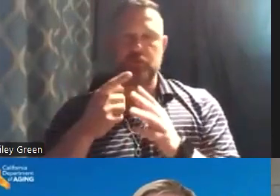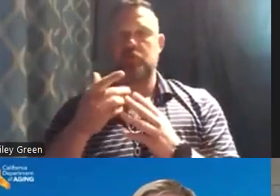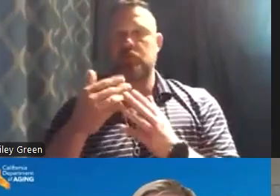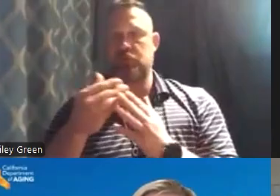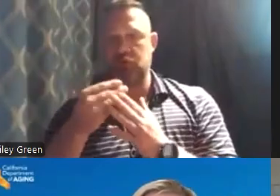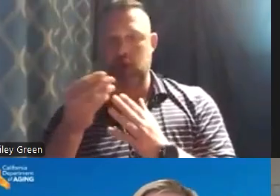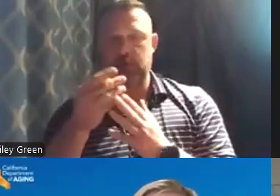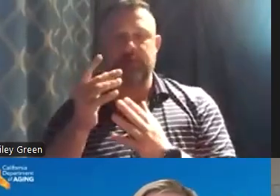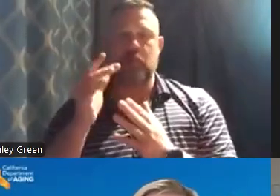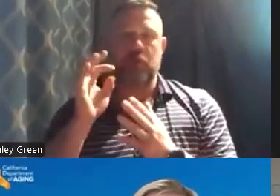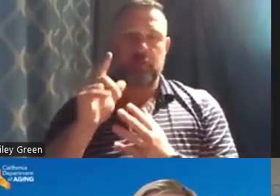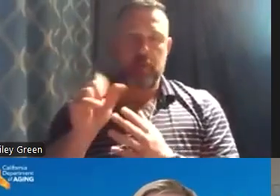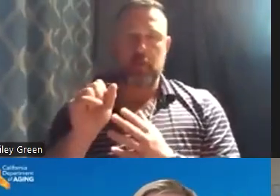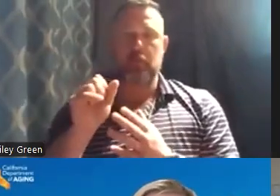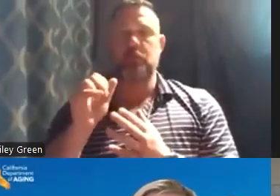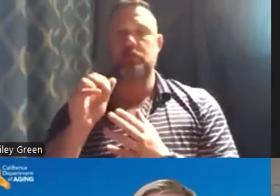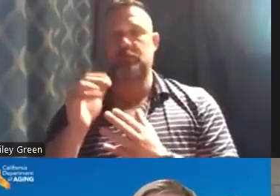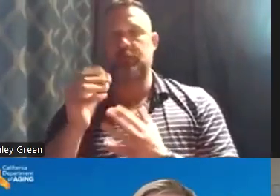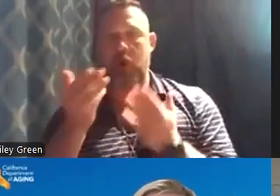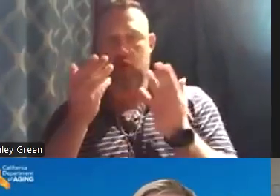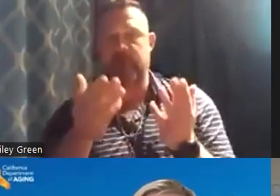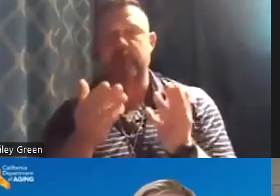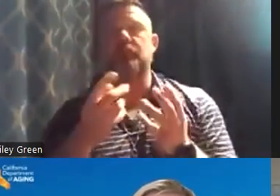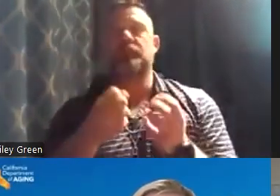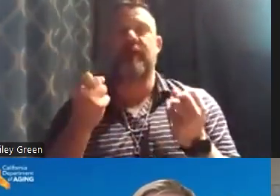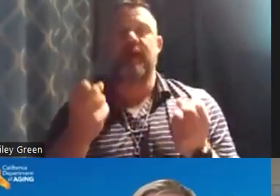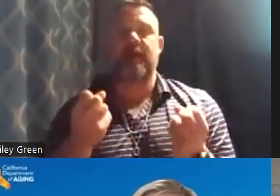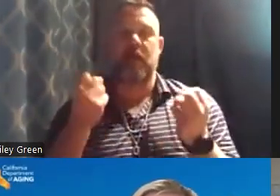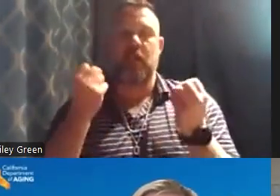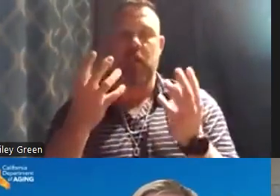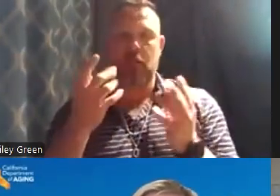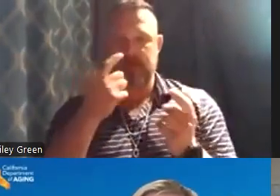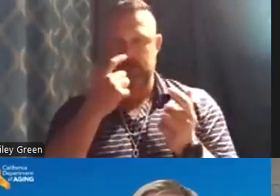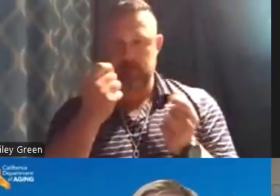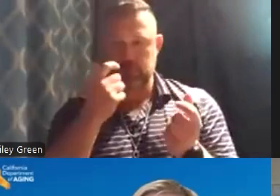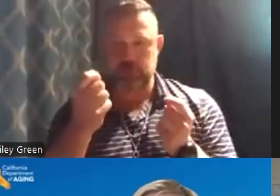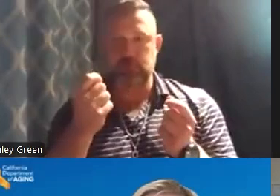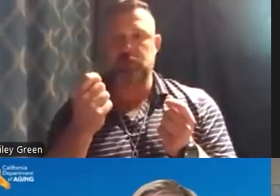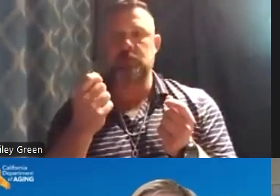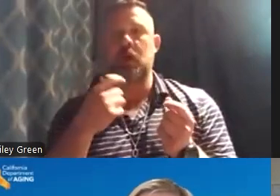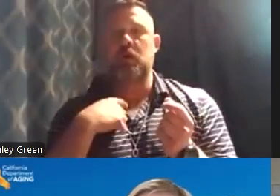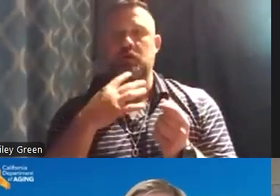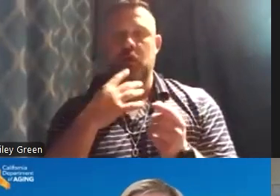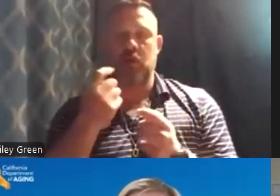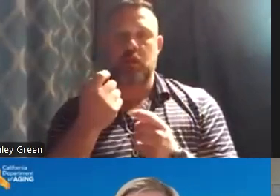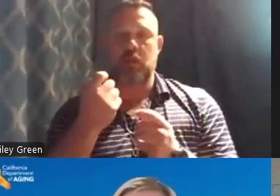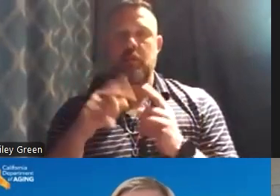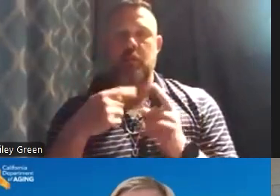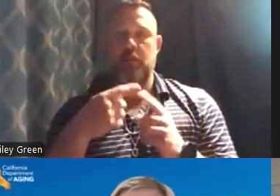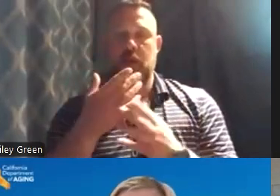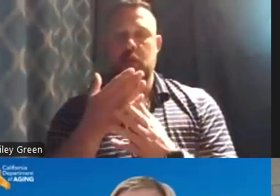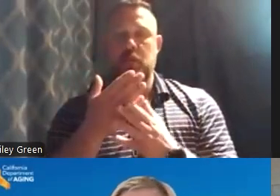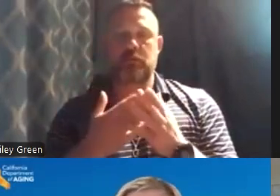authors, for bills, and we have a lot of interest. I will just talk a little bit about some of